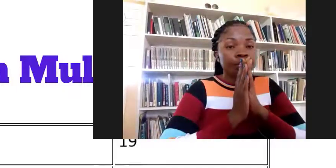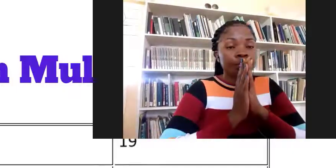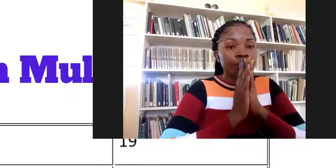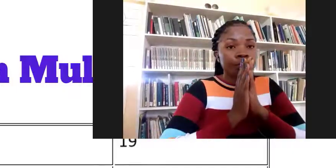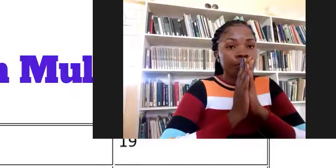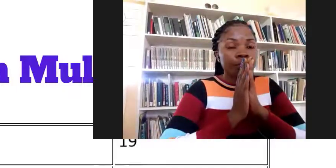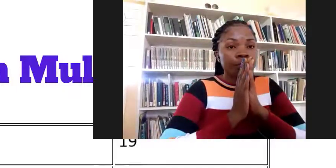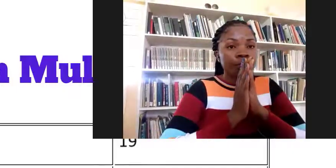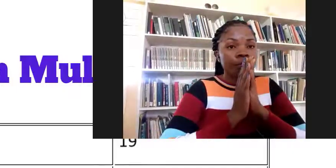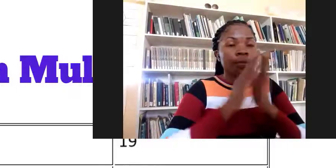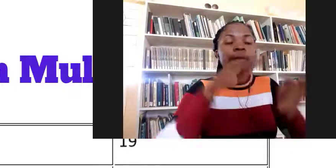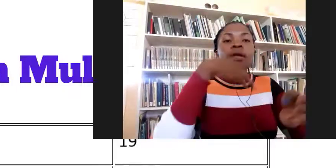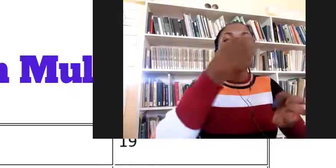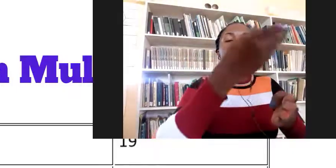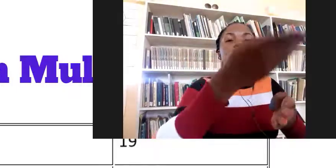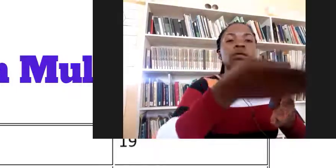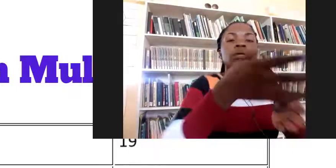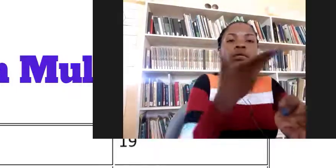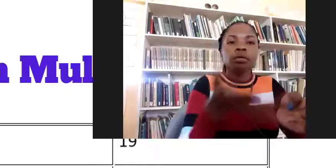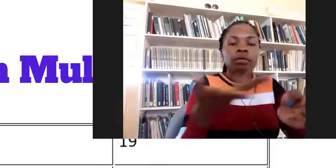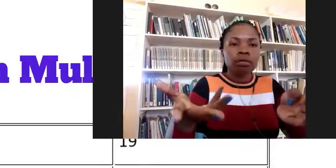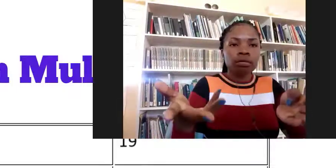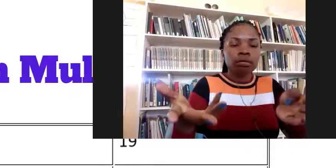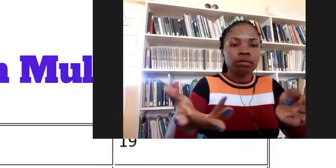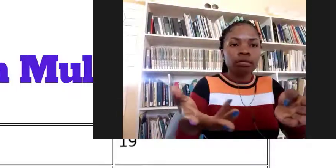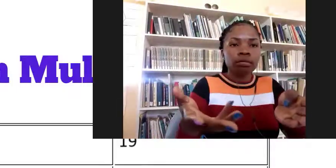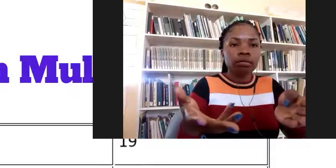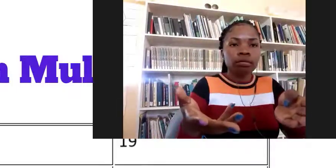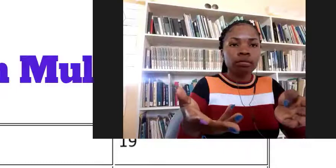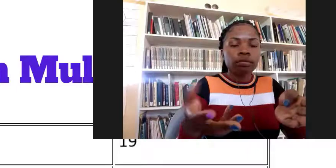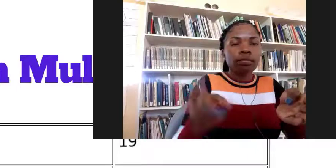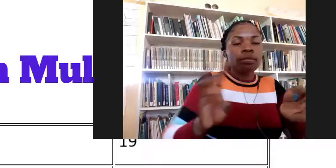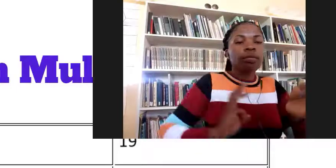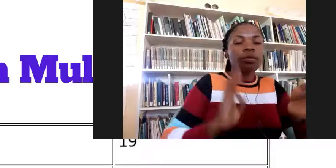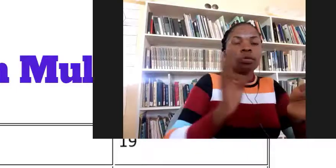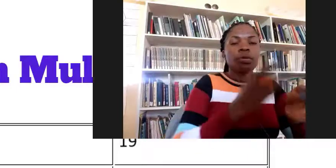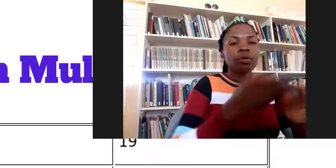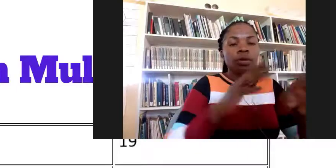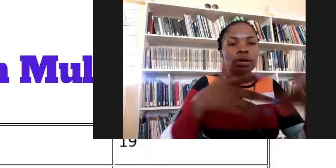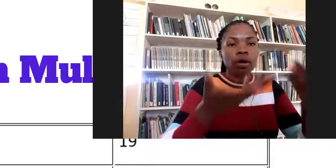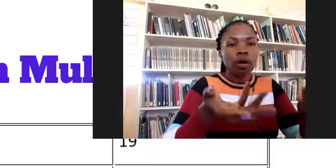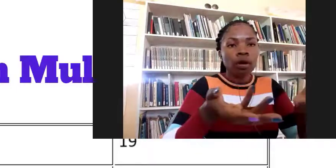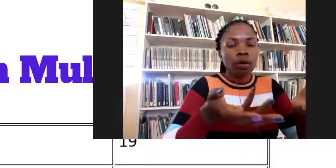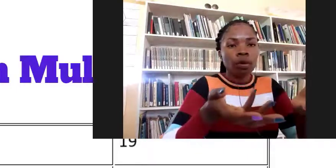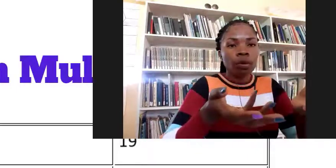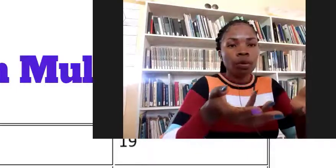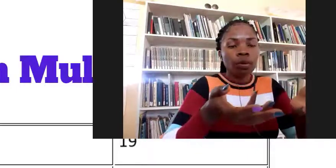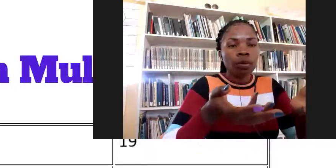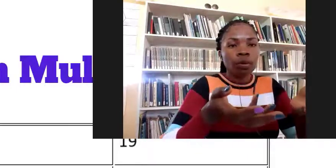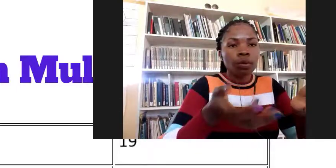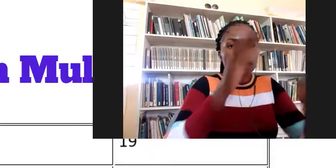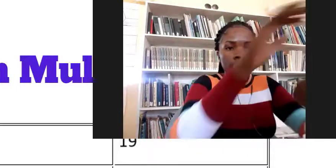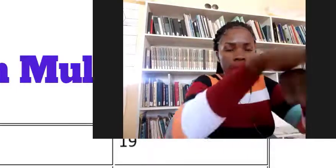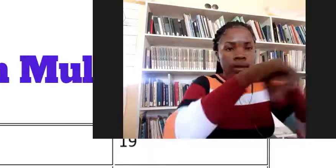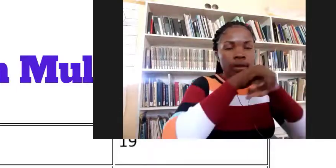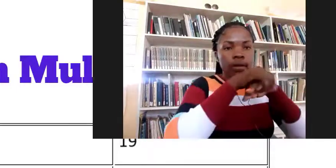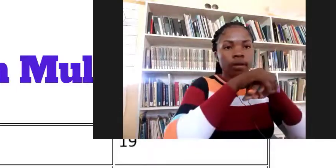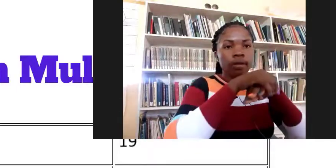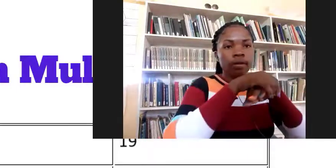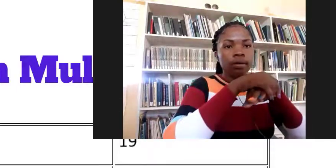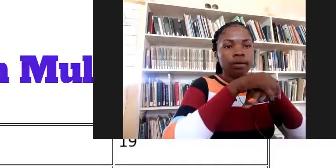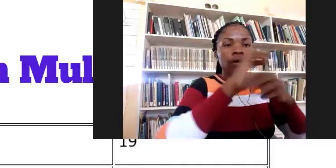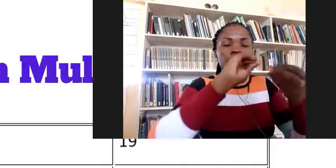The next thing is that we now take the remaining numbers from